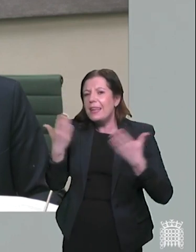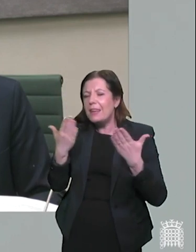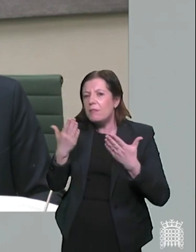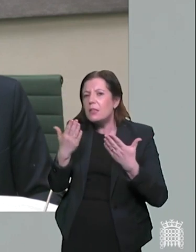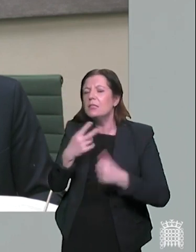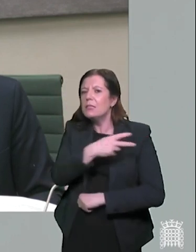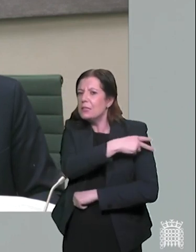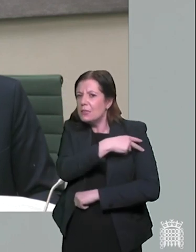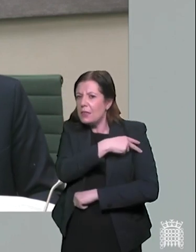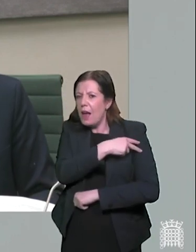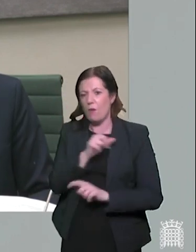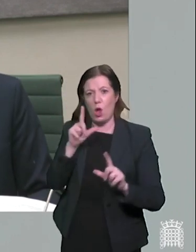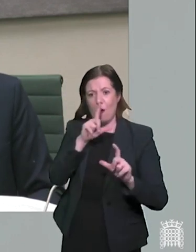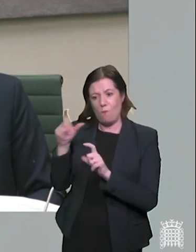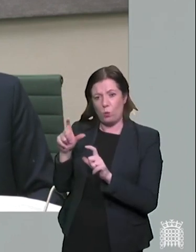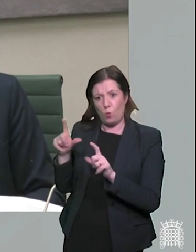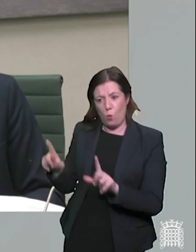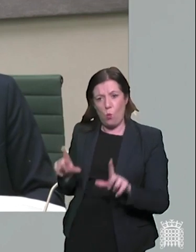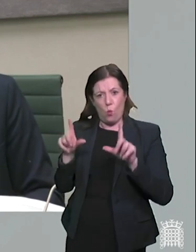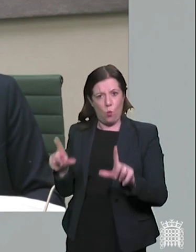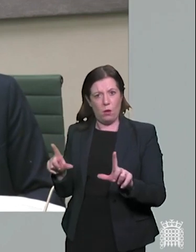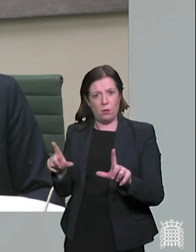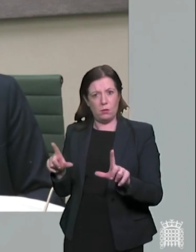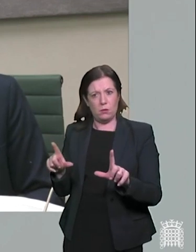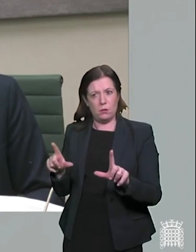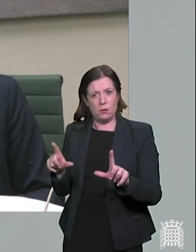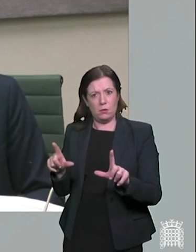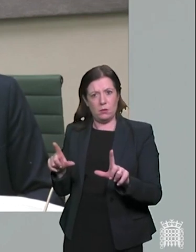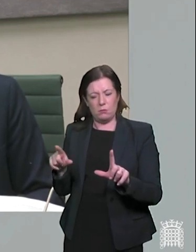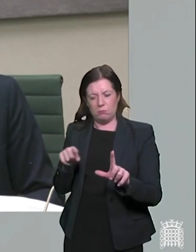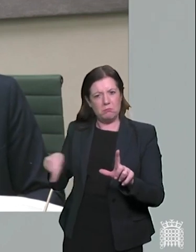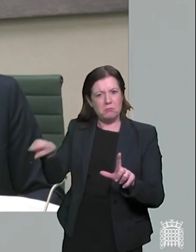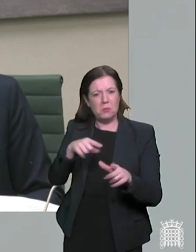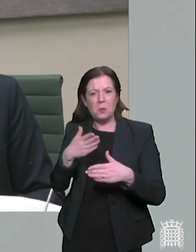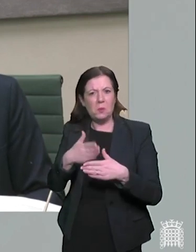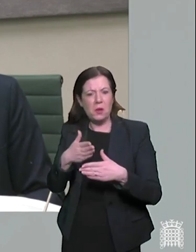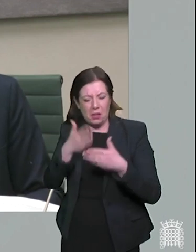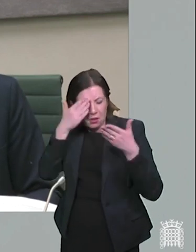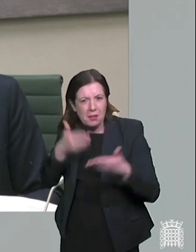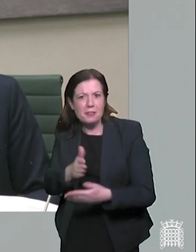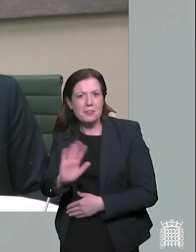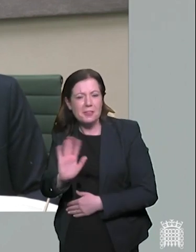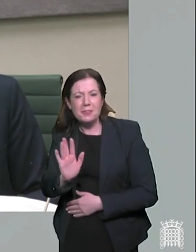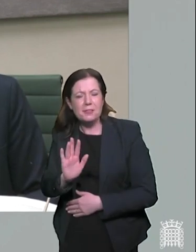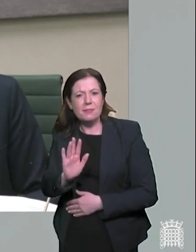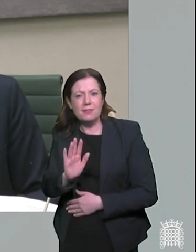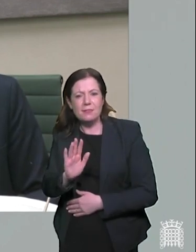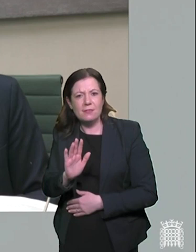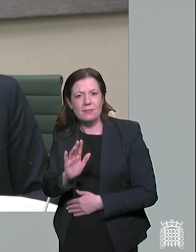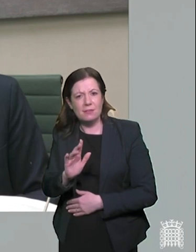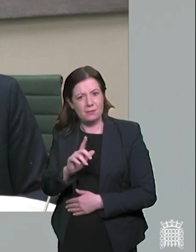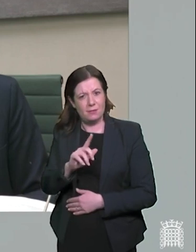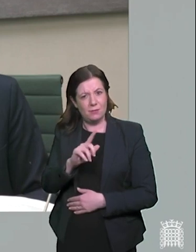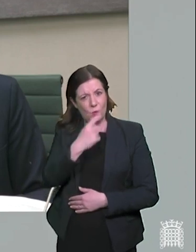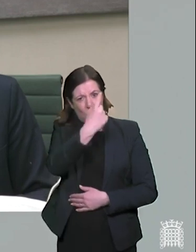staff. The photographs we've just seen do not seem to show any actual work being done. Why did it not occur to you that it